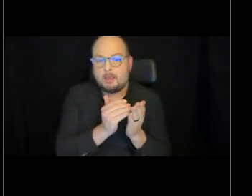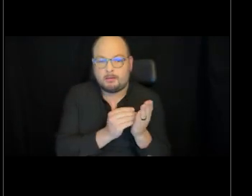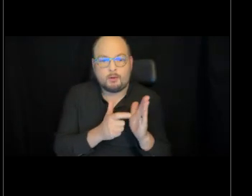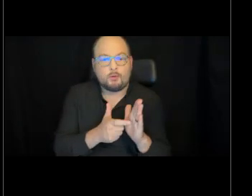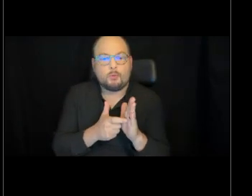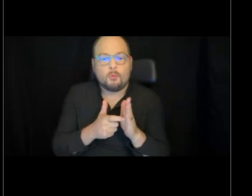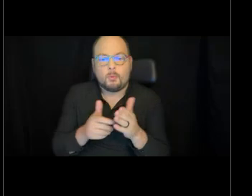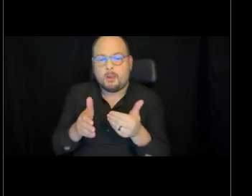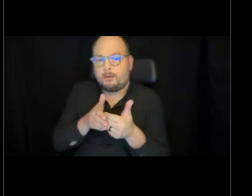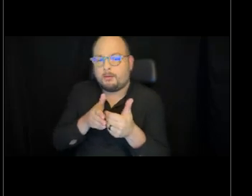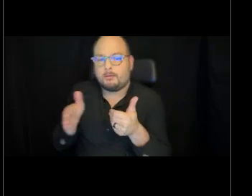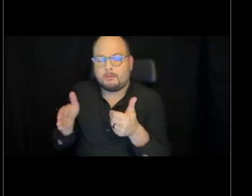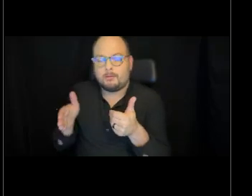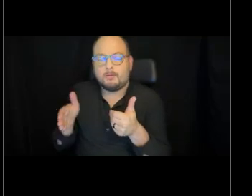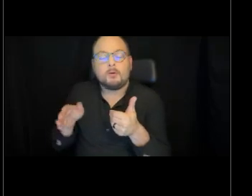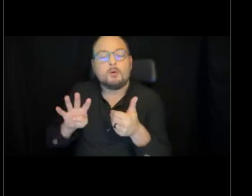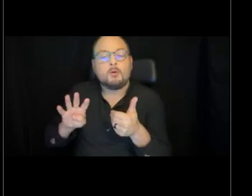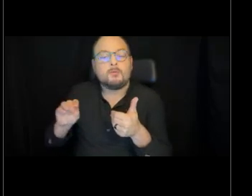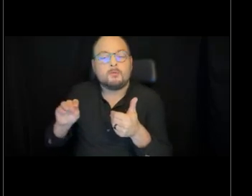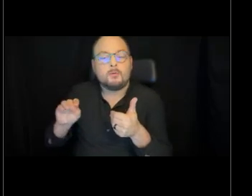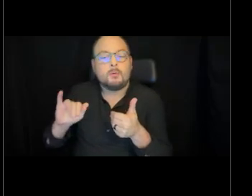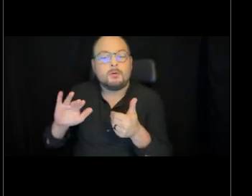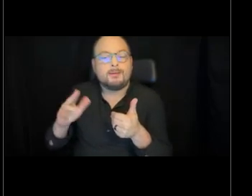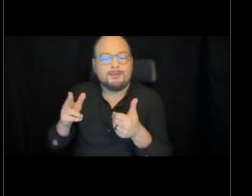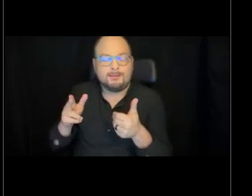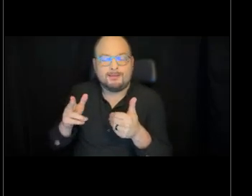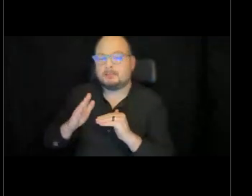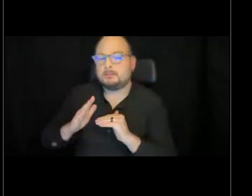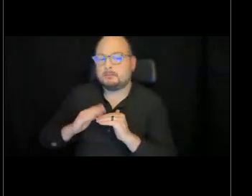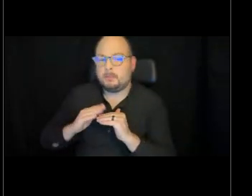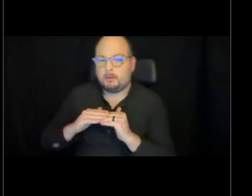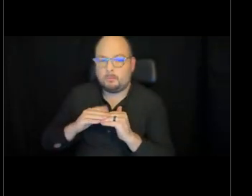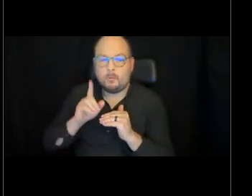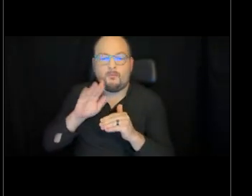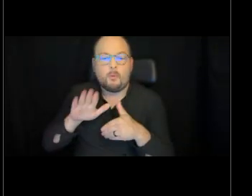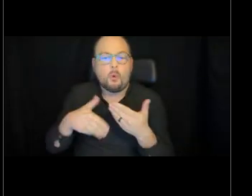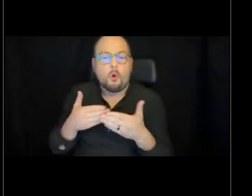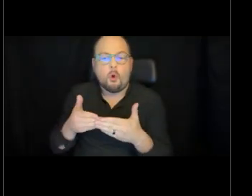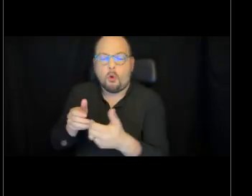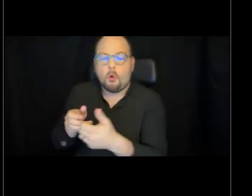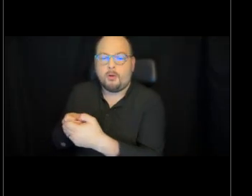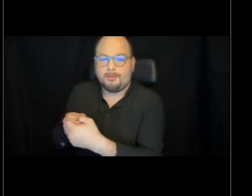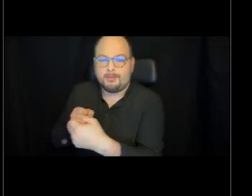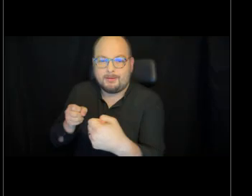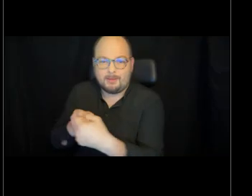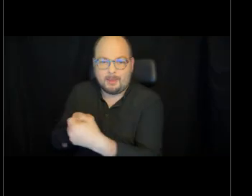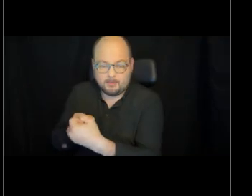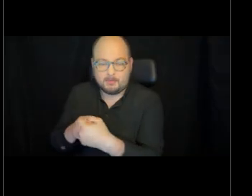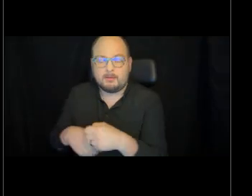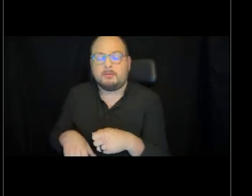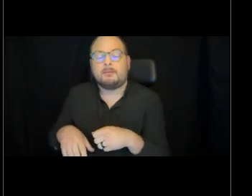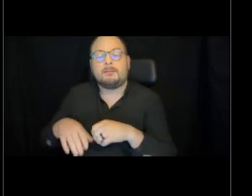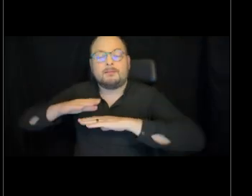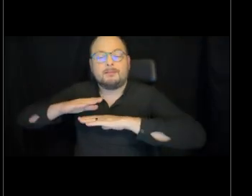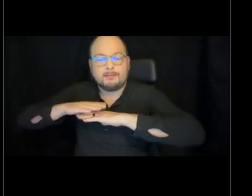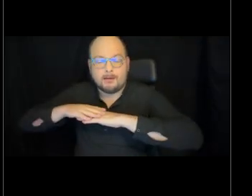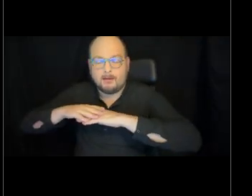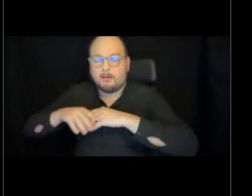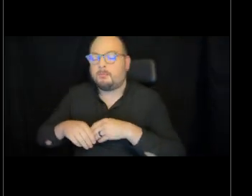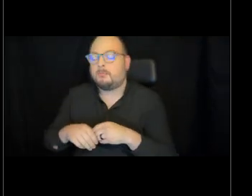inches between all opposing base cabinets, countertops, appliances,